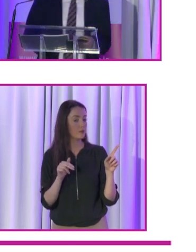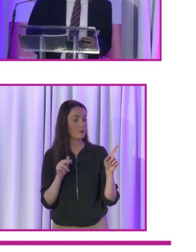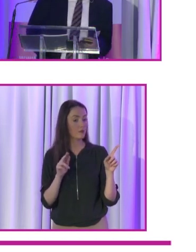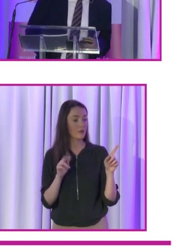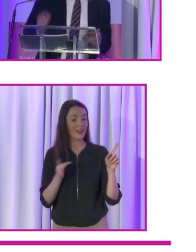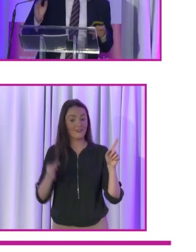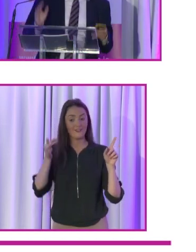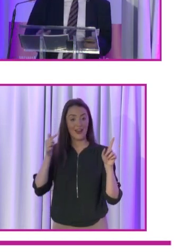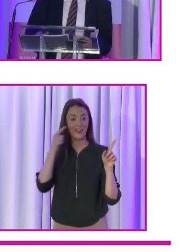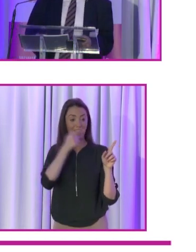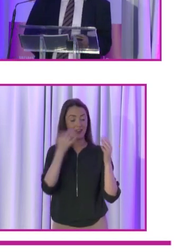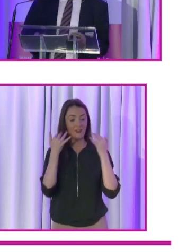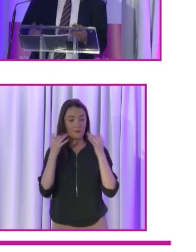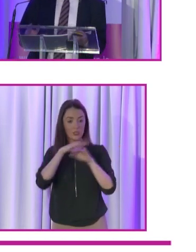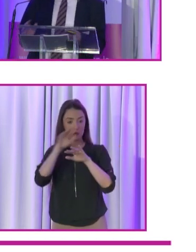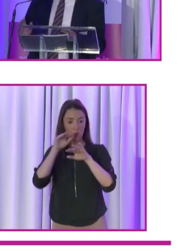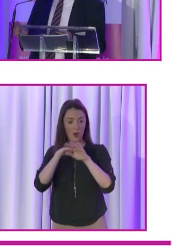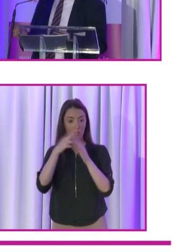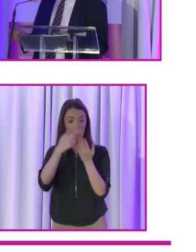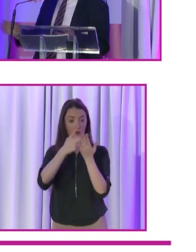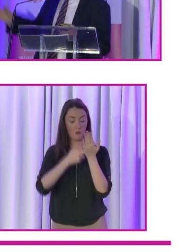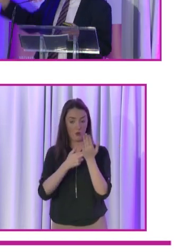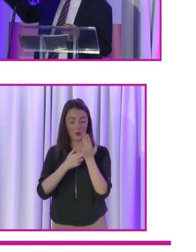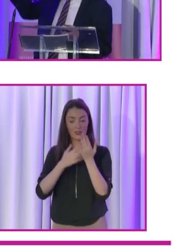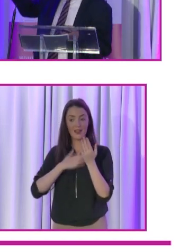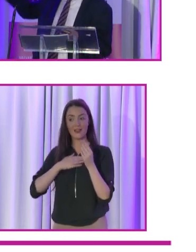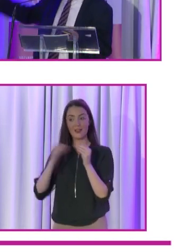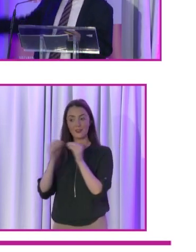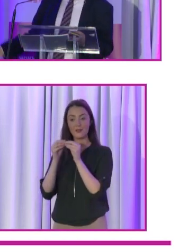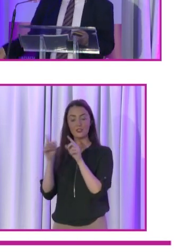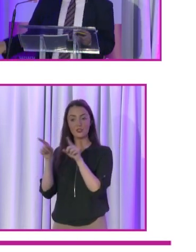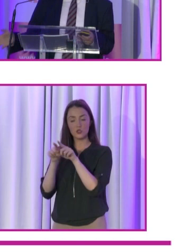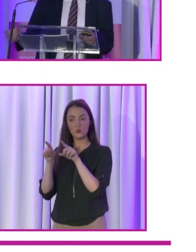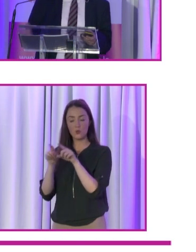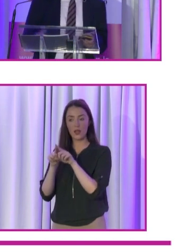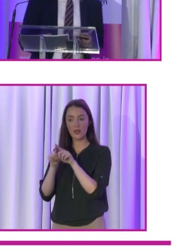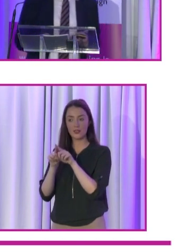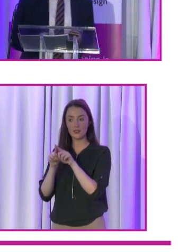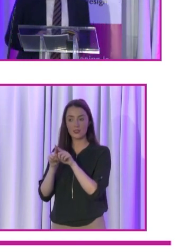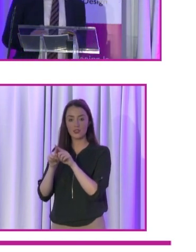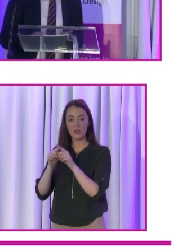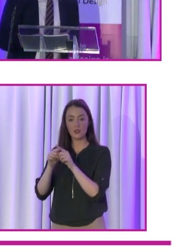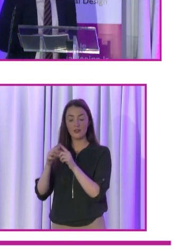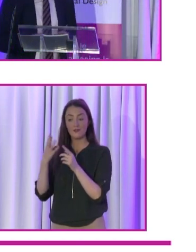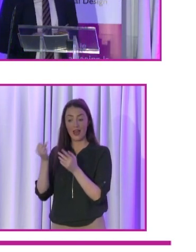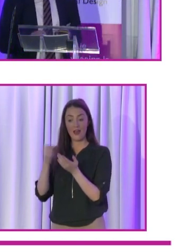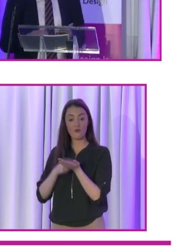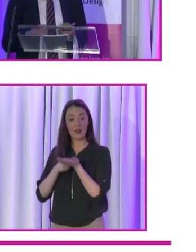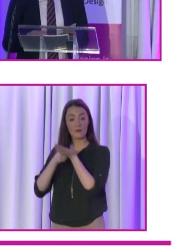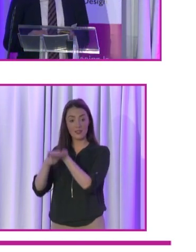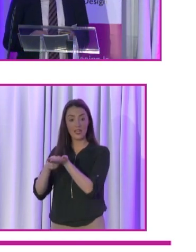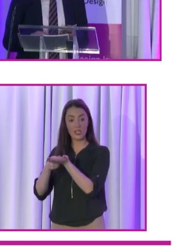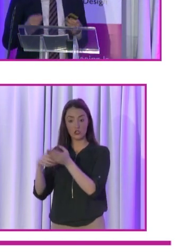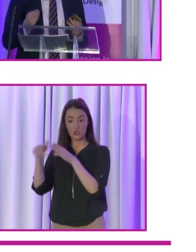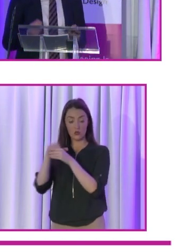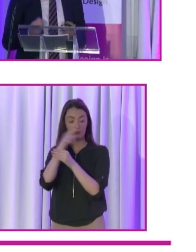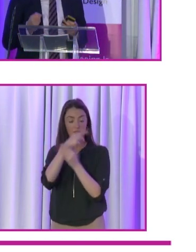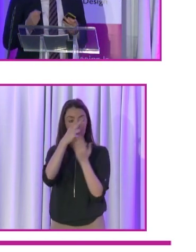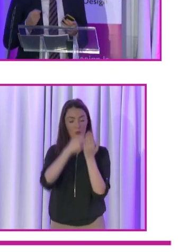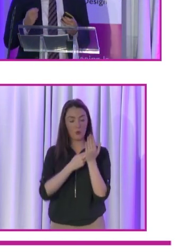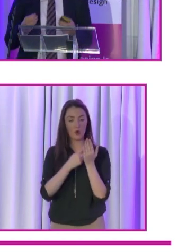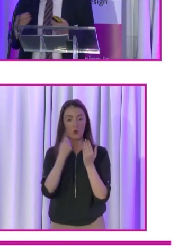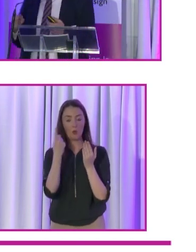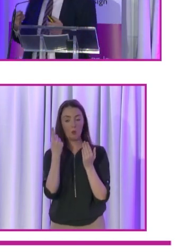in the report. I would just like to mention that among the recommendations that we include in this report, one